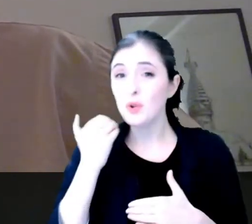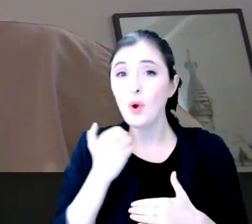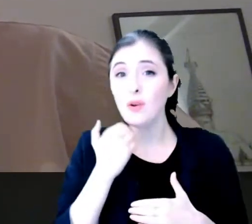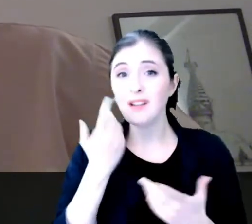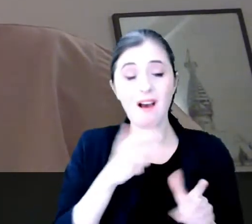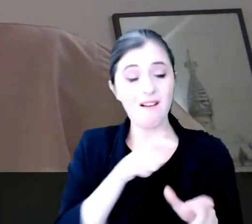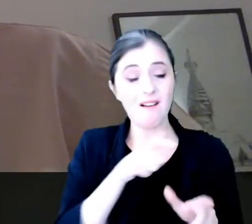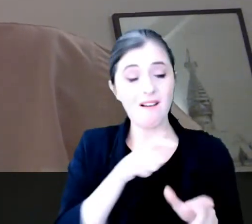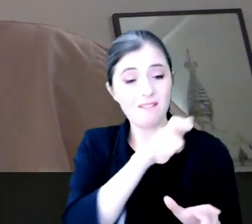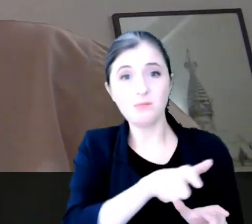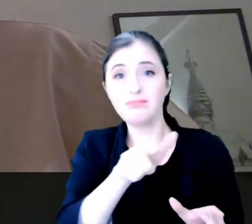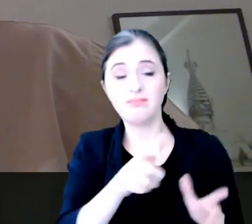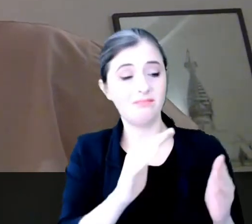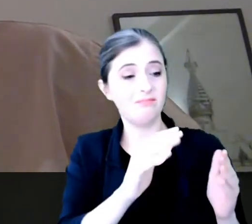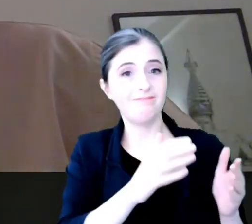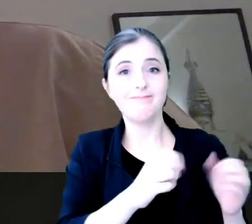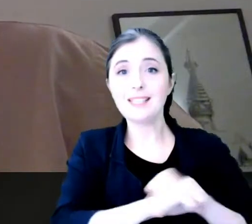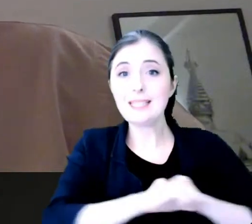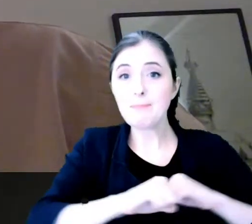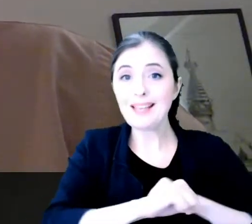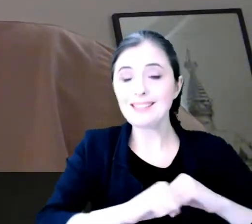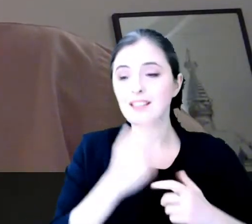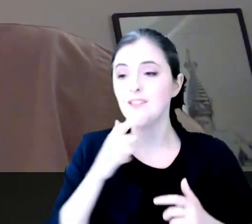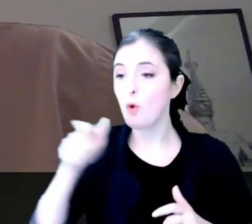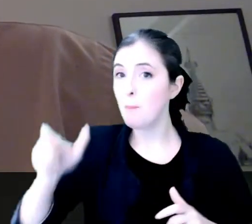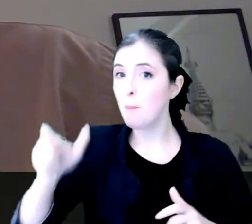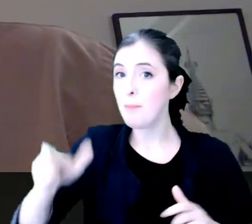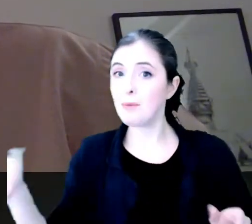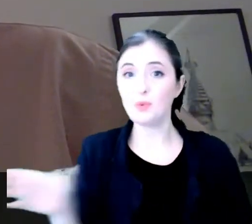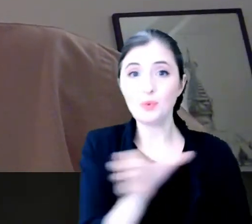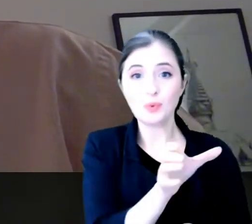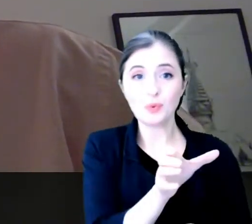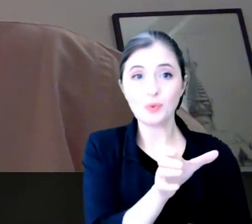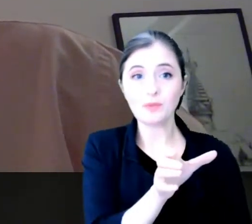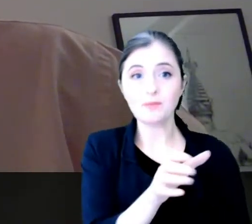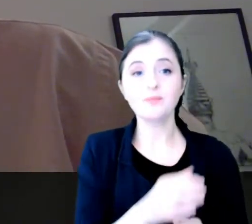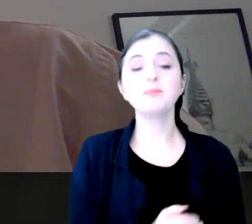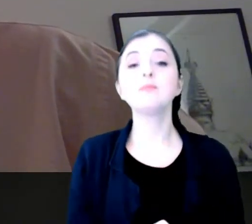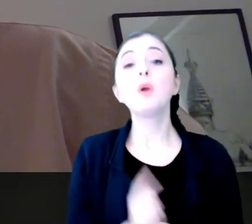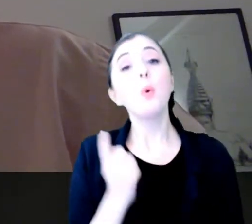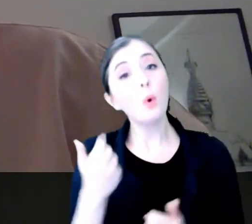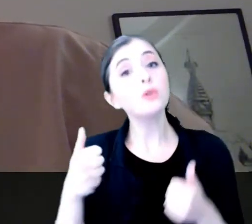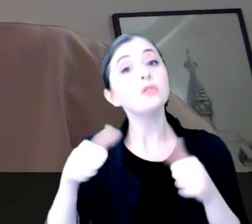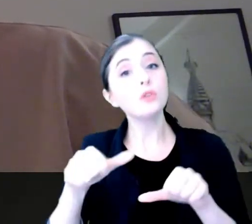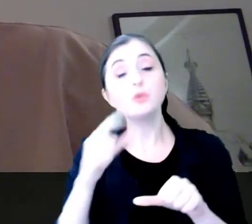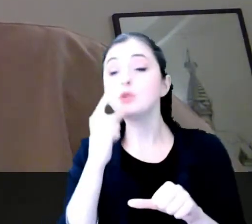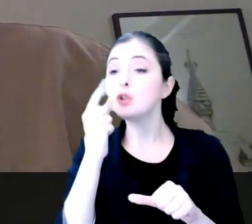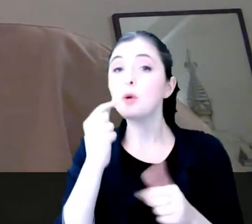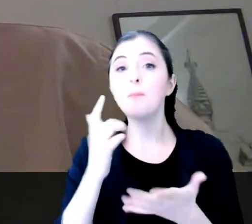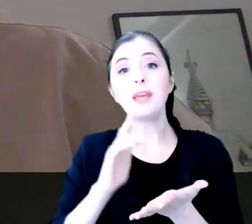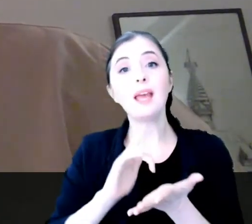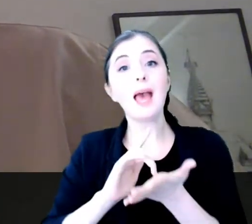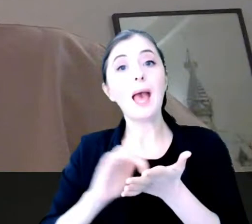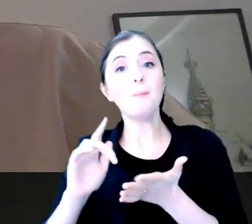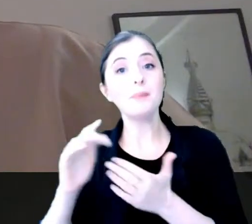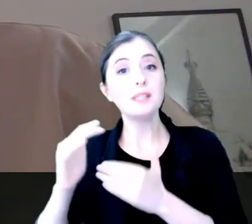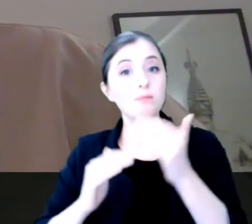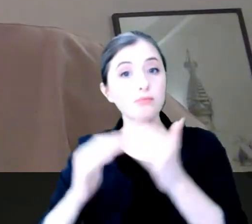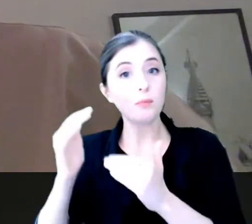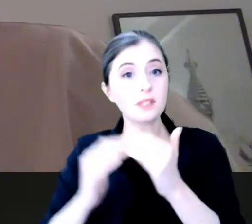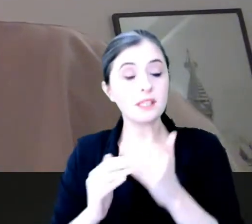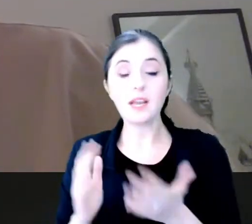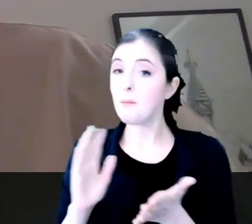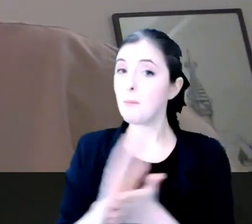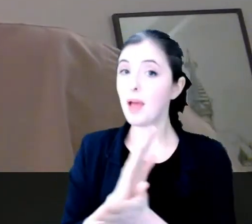to be put up anywhere. And yes, one of the solutions is empty properties. I'm glad to see some of our local authority colleagues